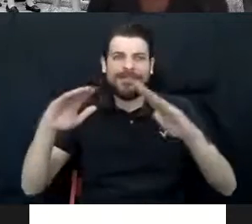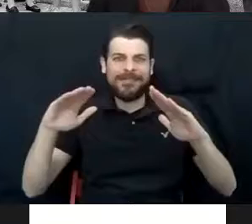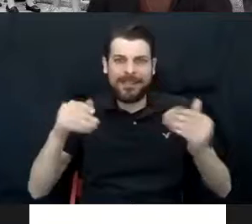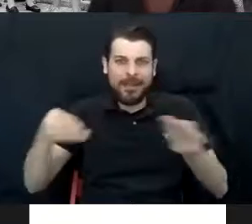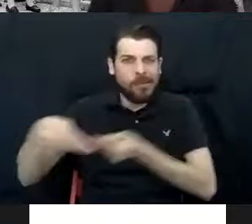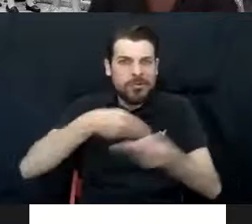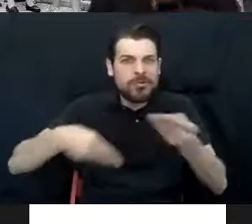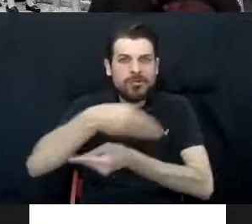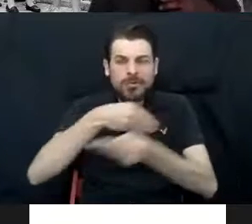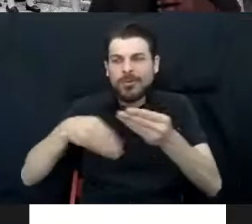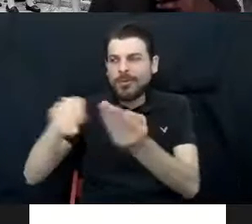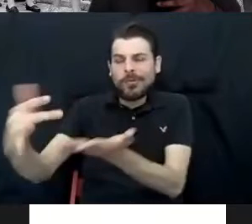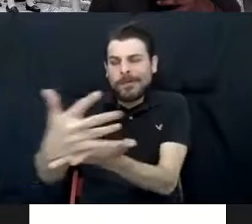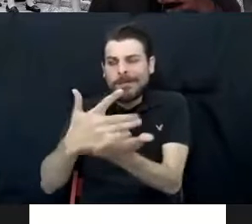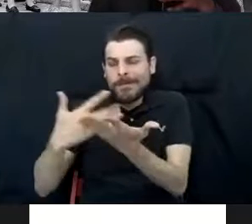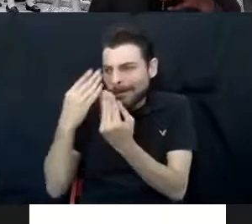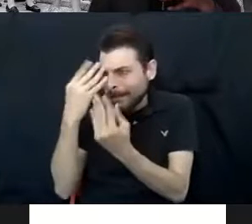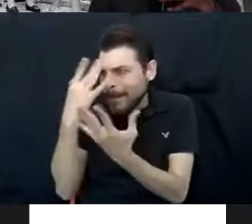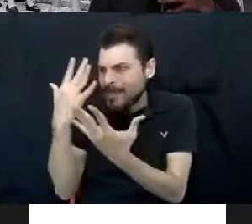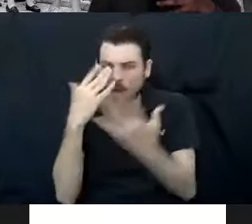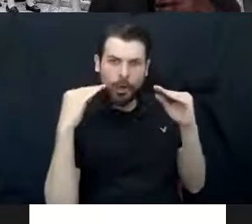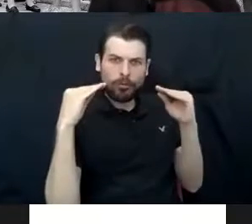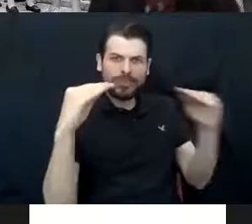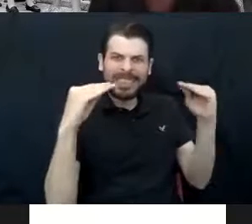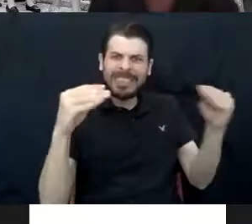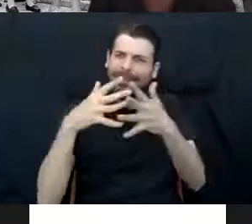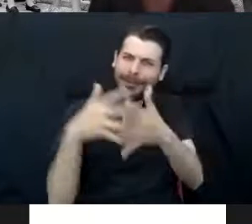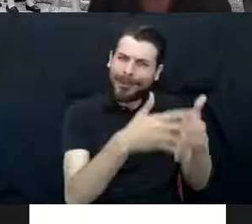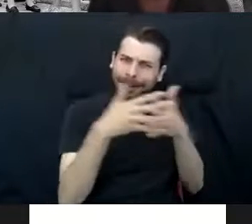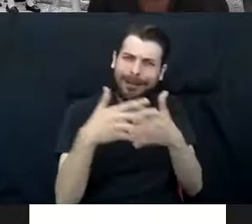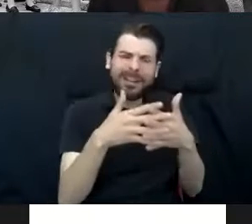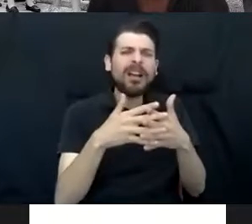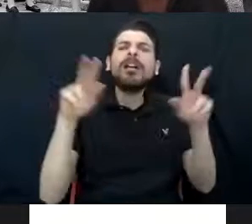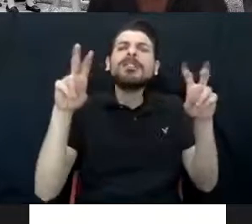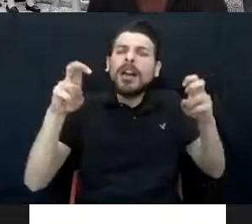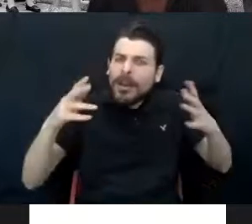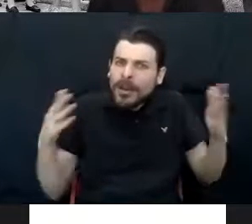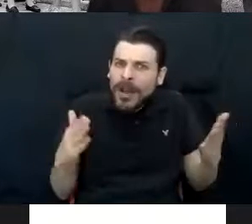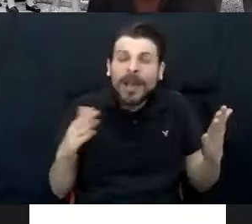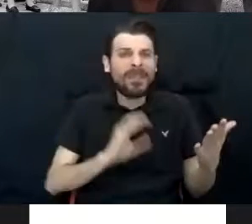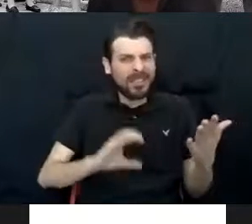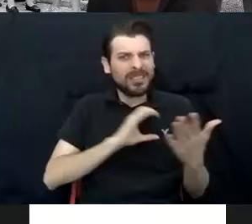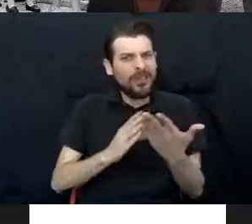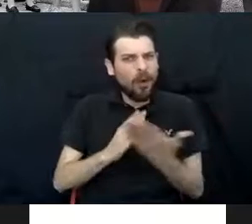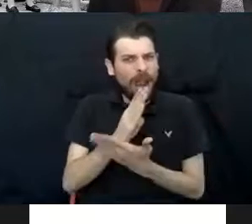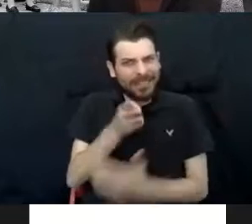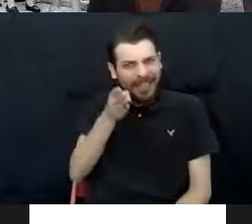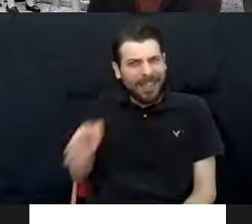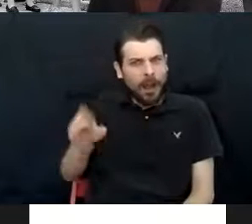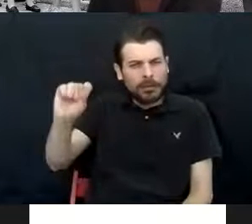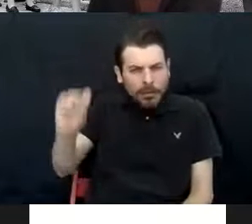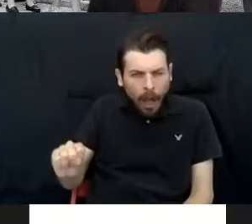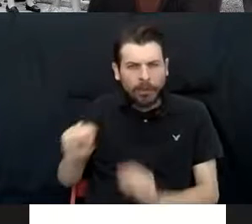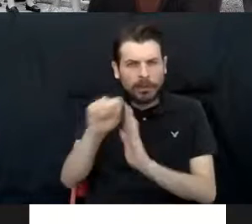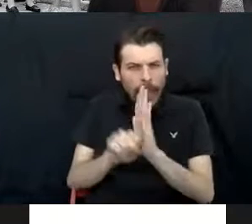taught much to the nation about the civil rights movement in the Deep South. Their songs deeply touched